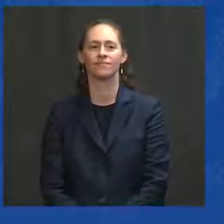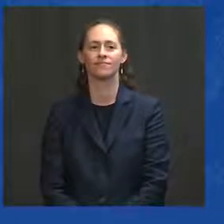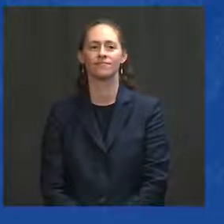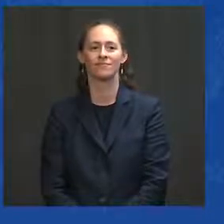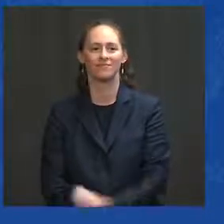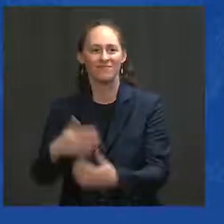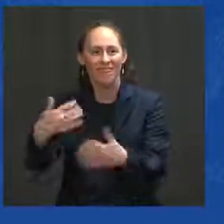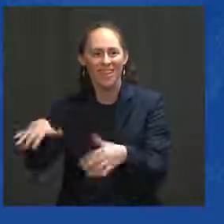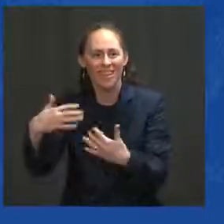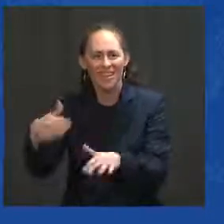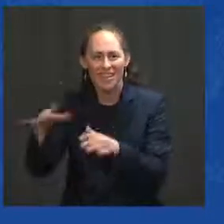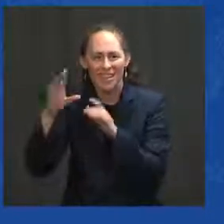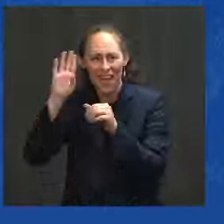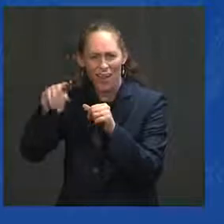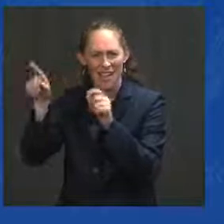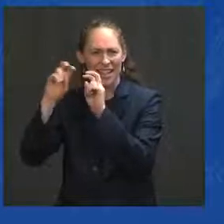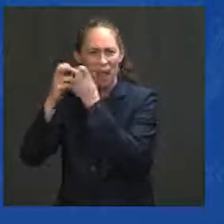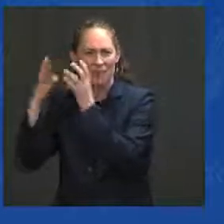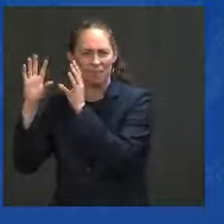Please be seated. Thank you.